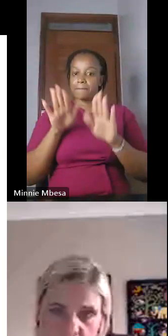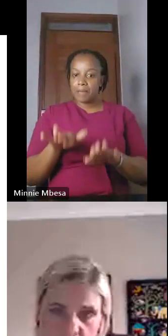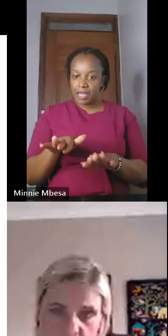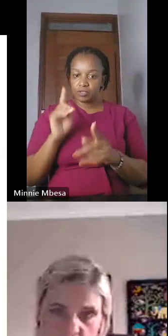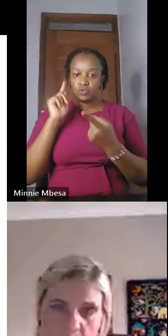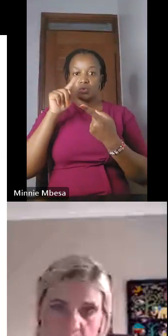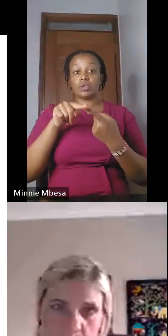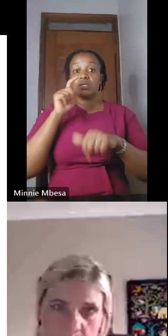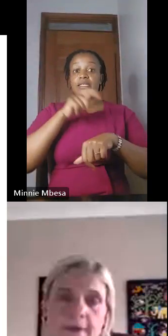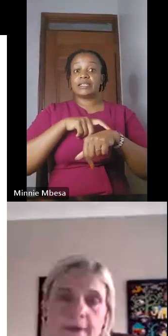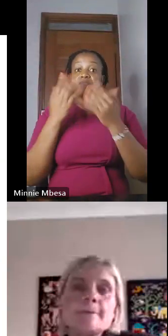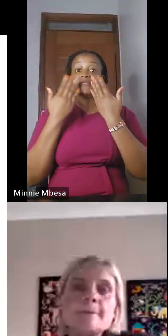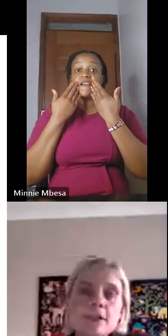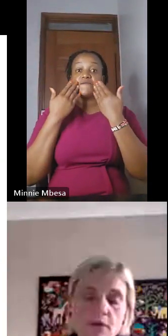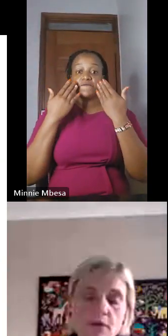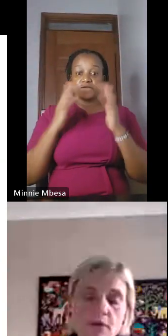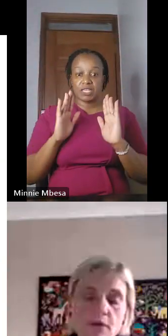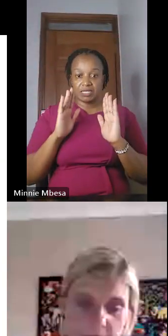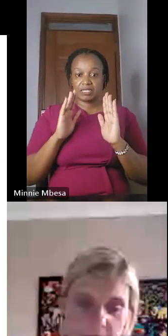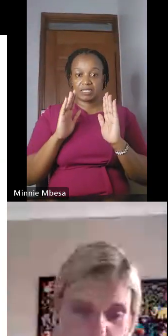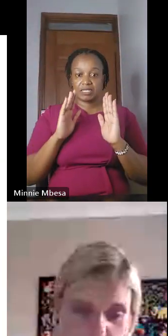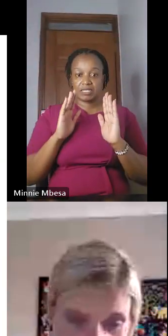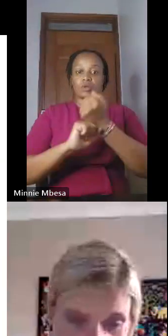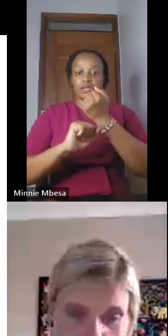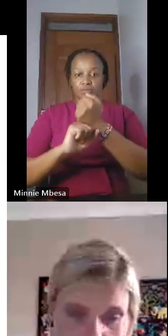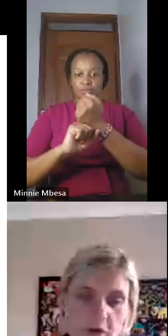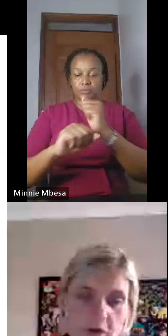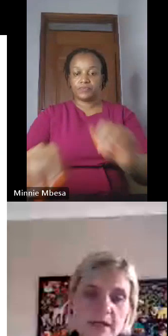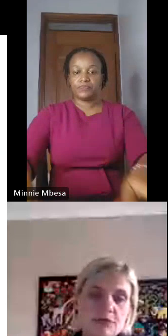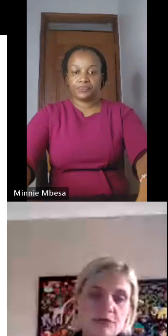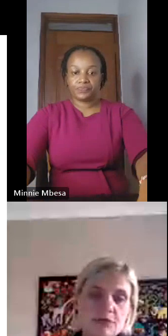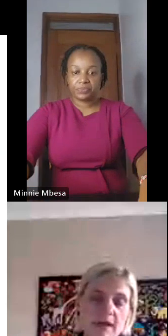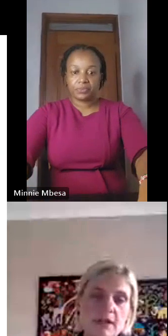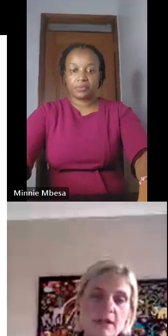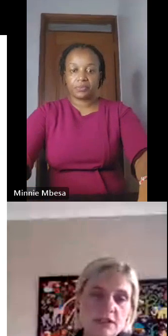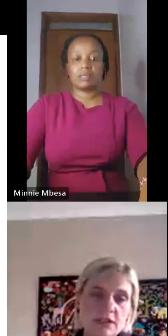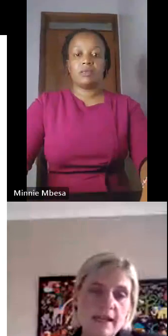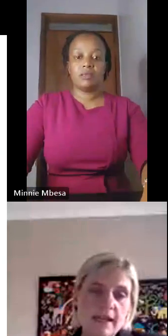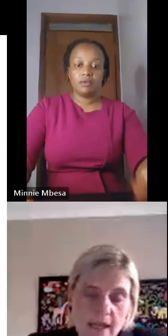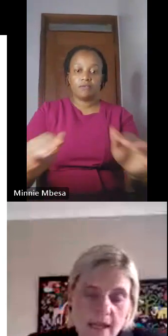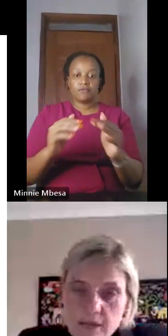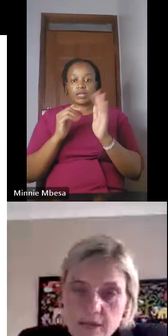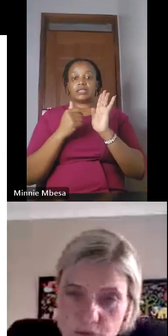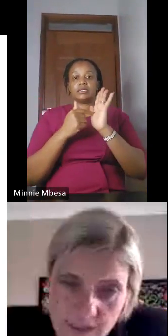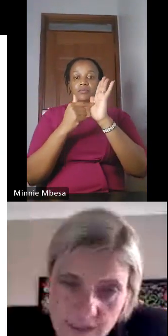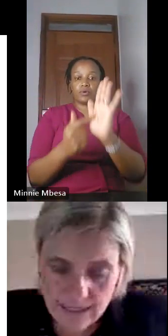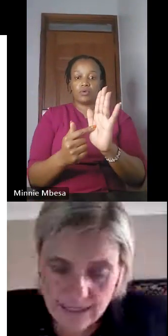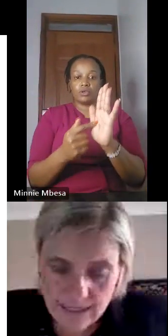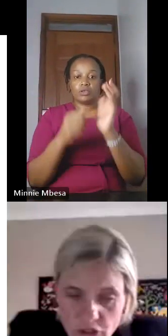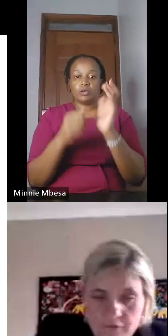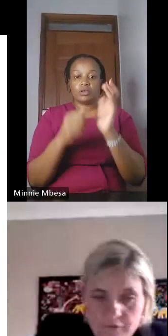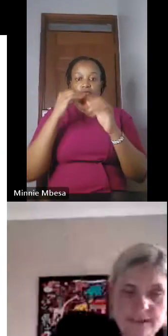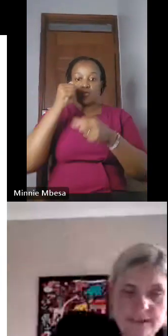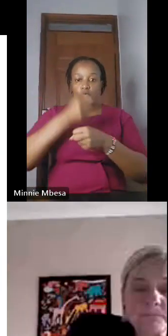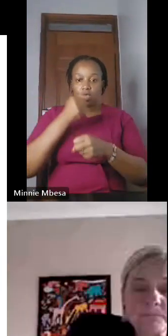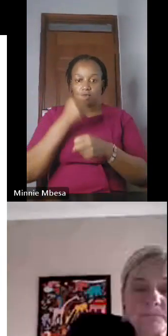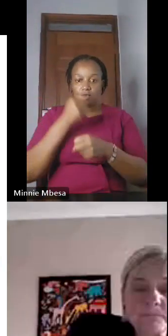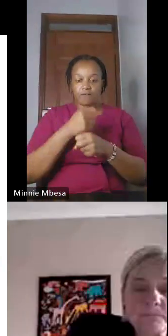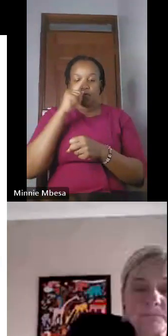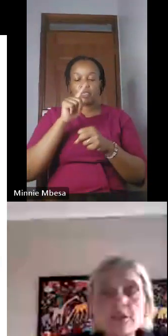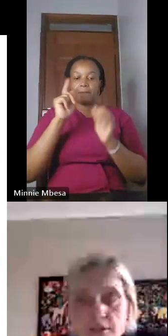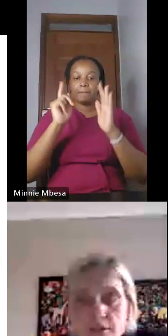their scholarship, right? So, for example, if I work for the Ministry of Agriculture as an agricultural extension